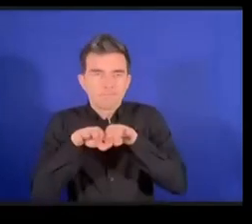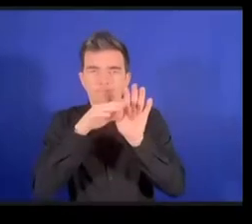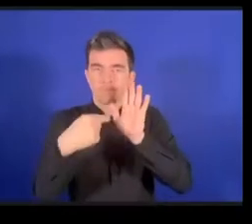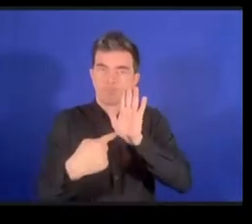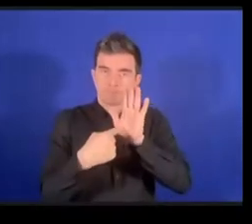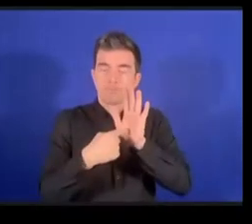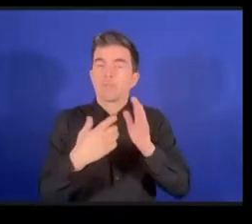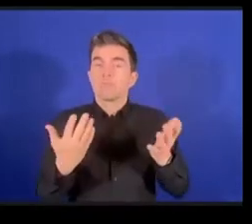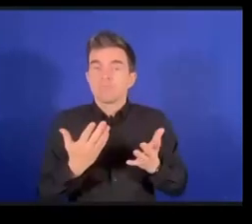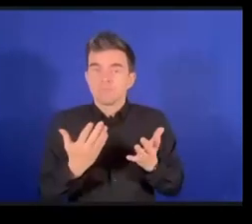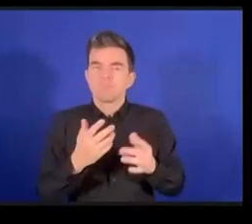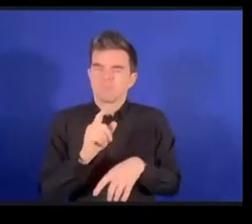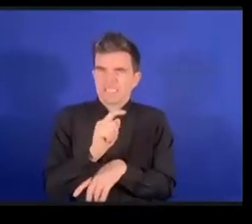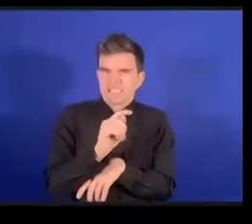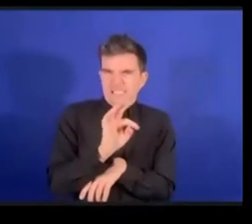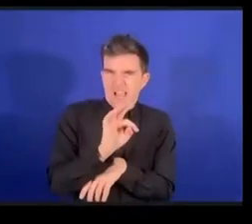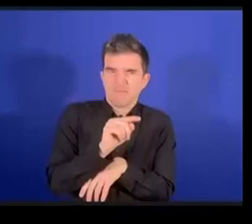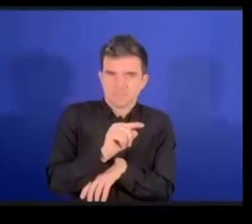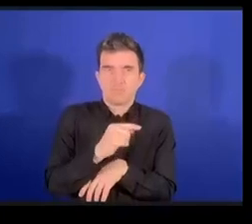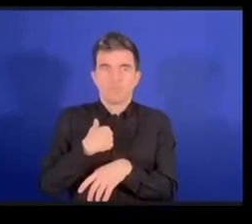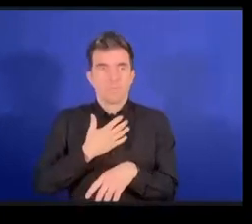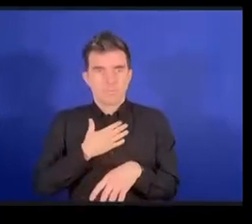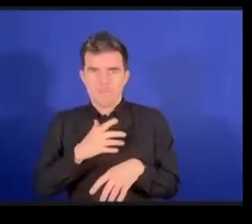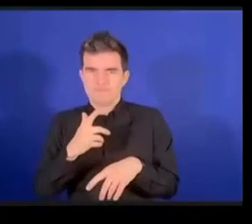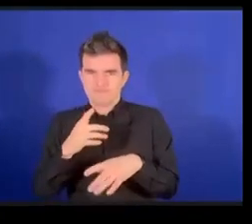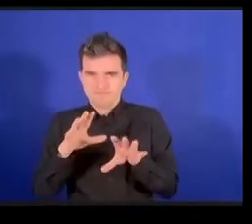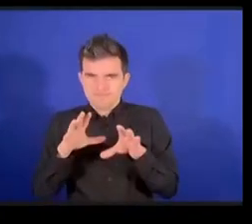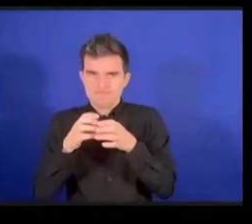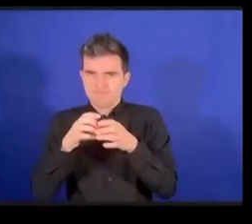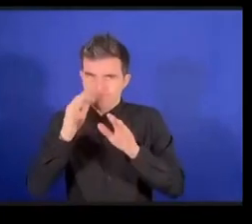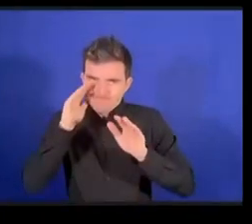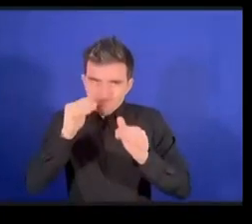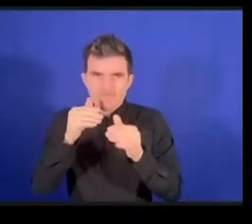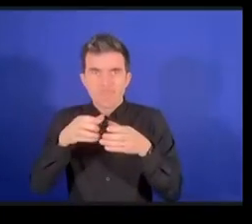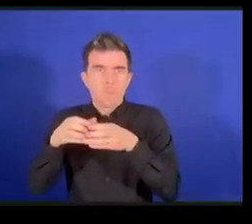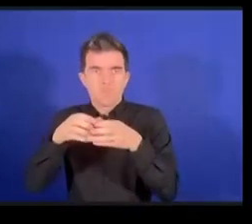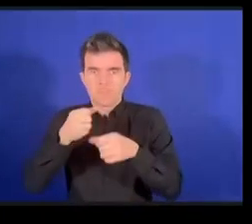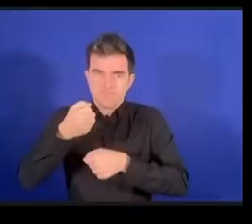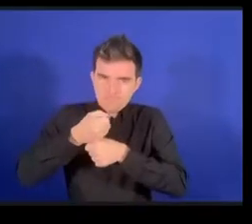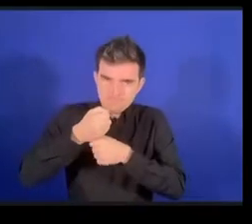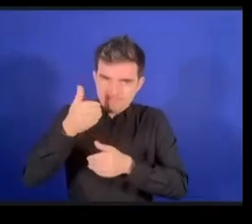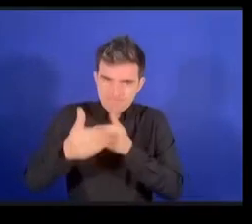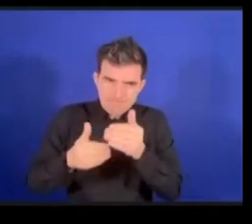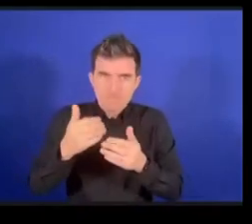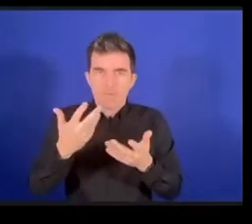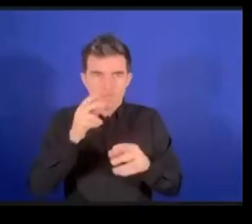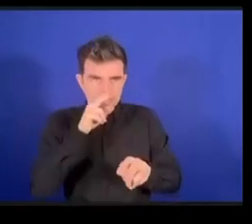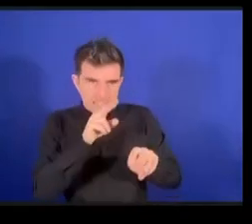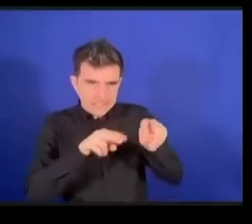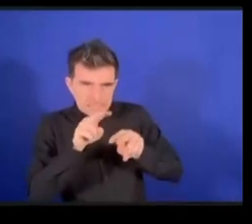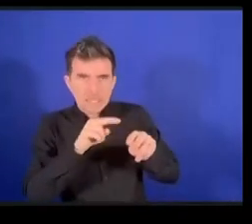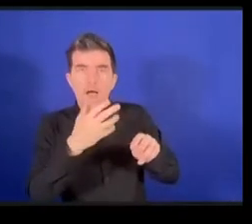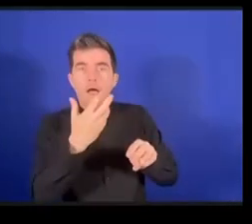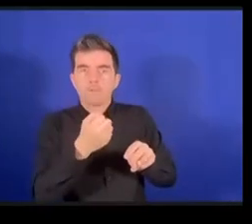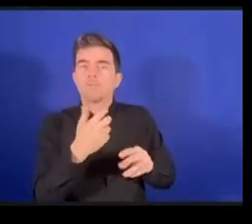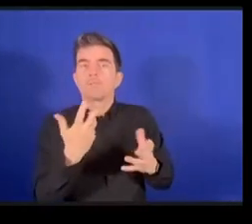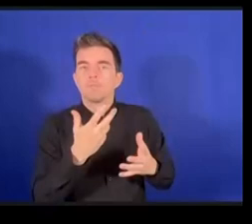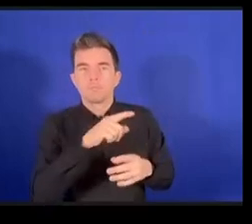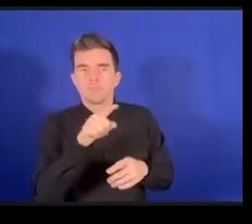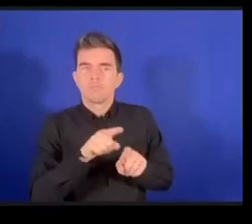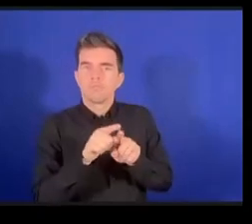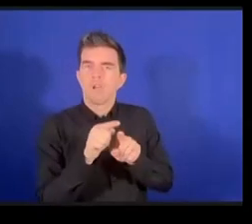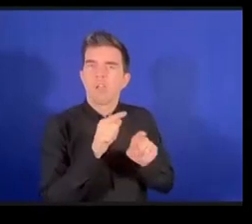working group uh which focus on specific problems bring the relevant stakeholders together and uh also find the